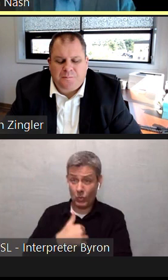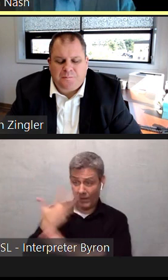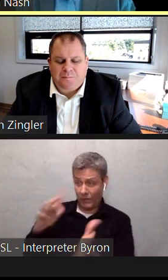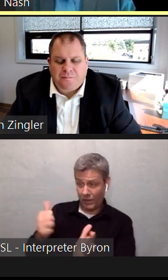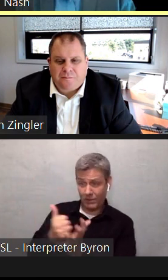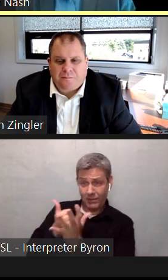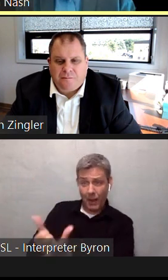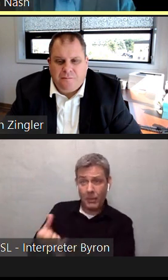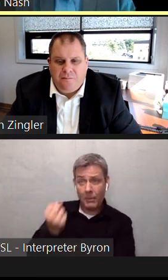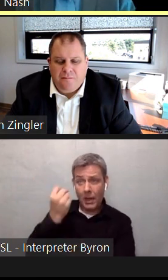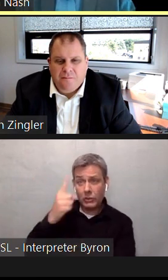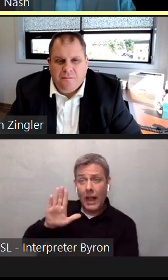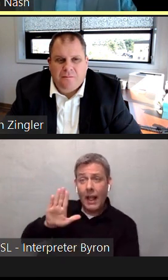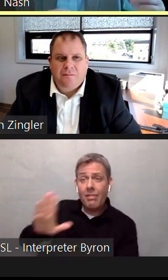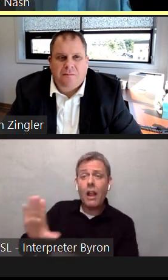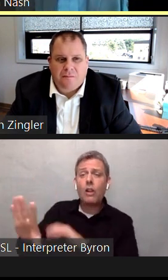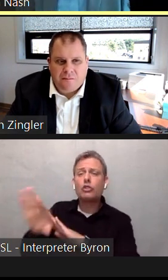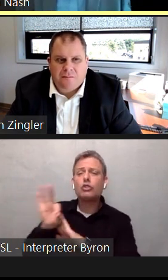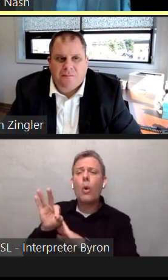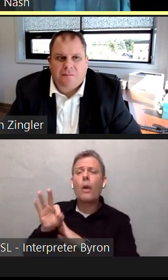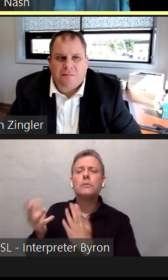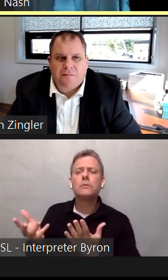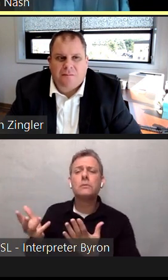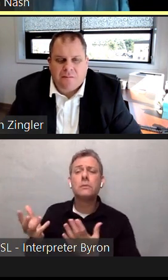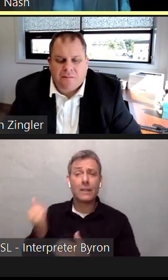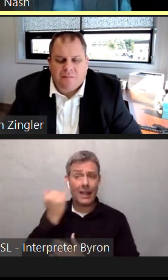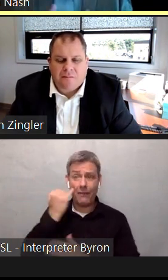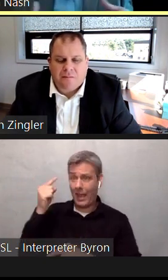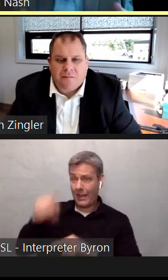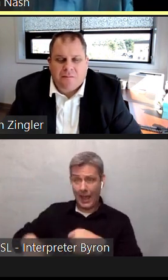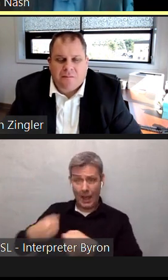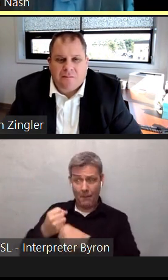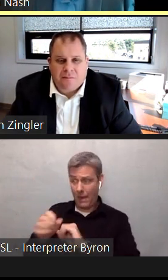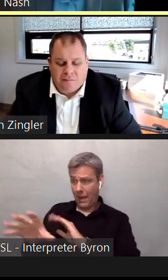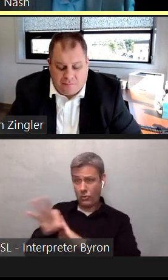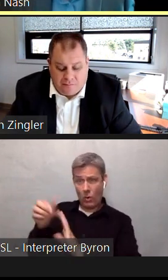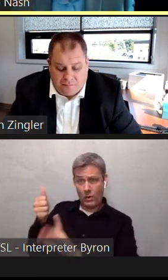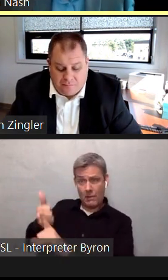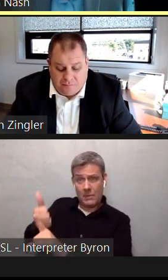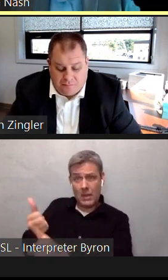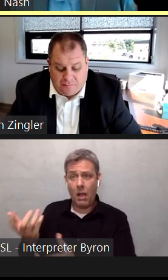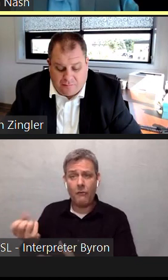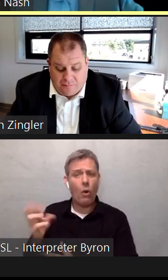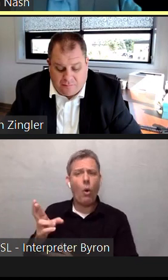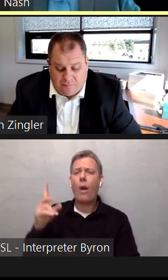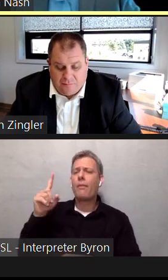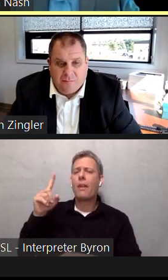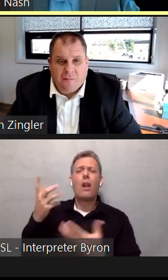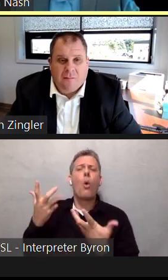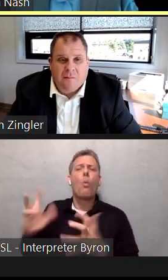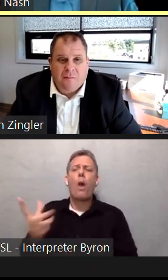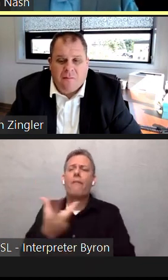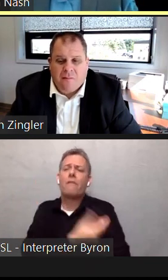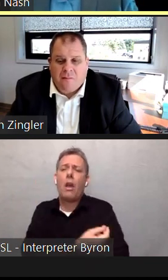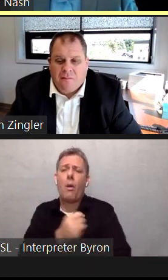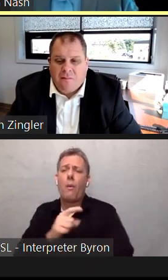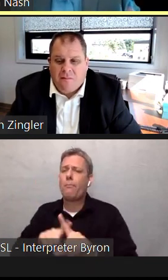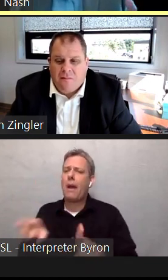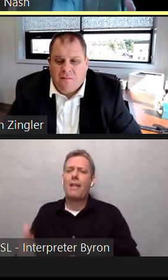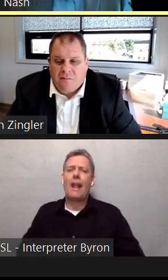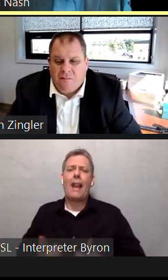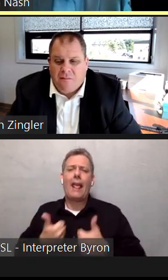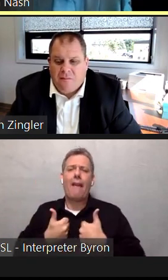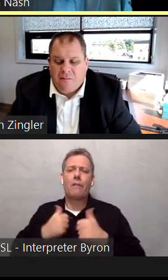that choice that they're making? If they're not able to make that choice, or maybe they don't want to get vaccinated, but they live in a group home